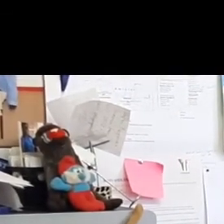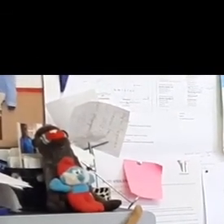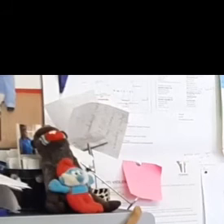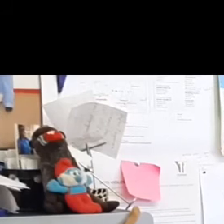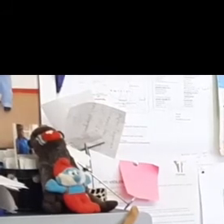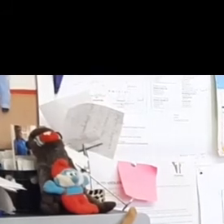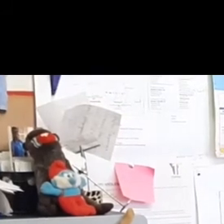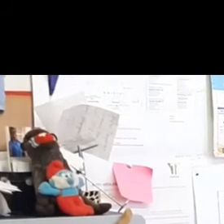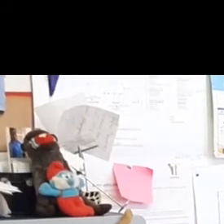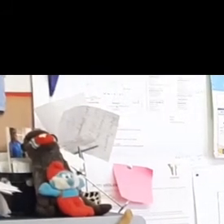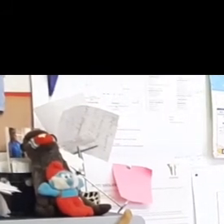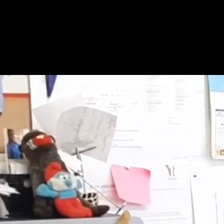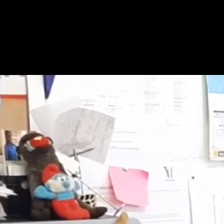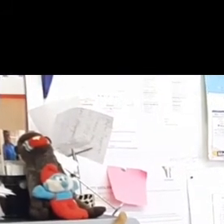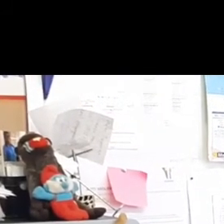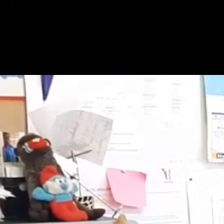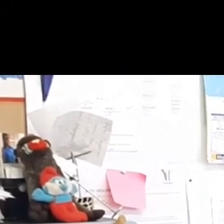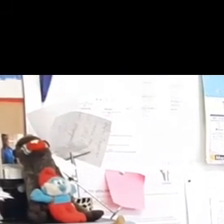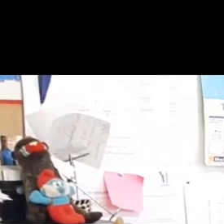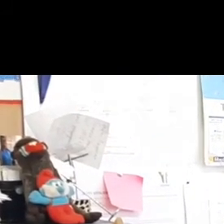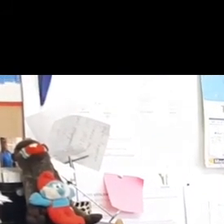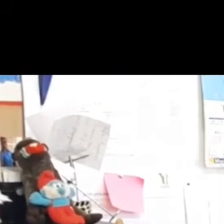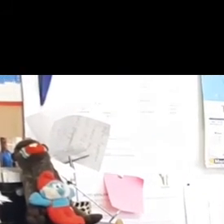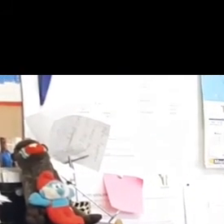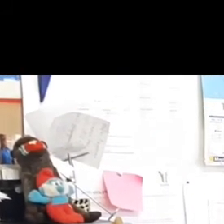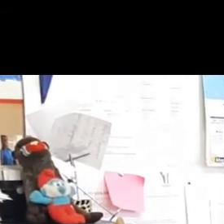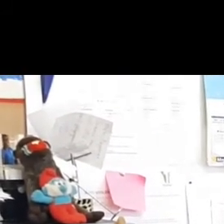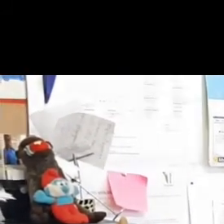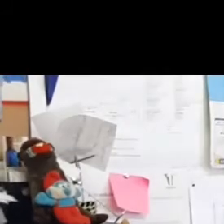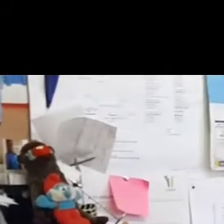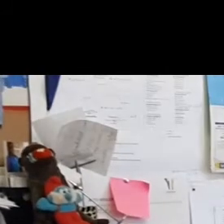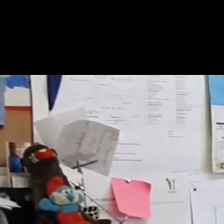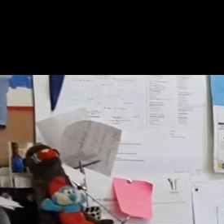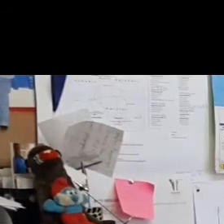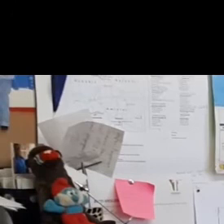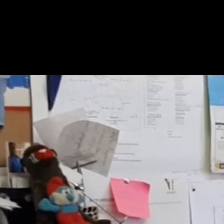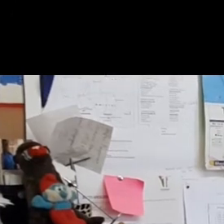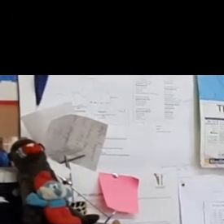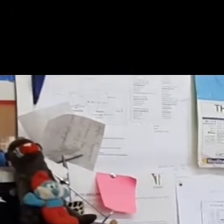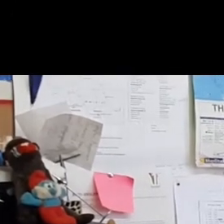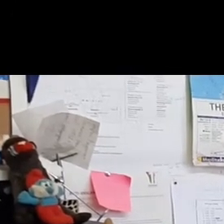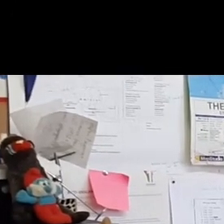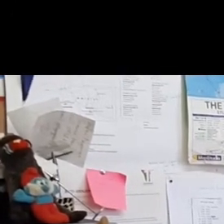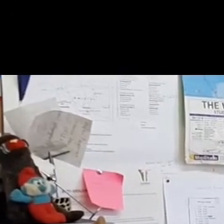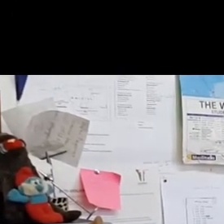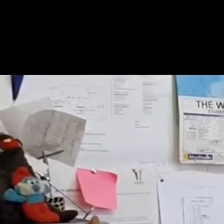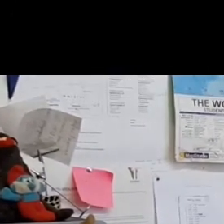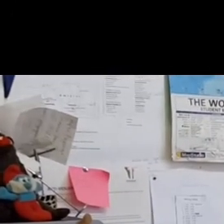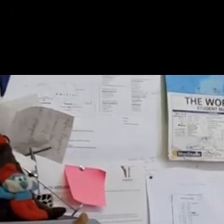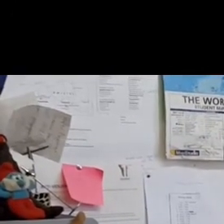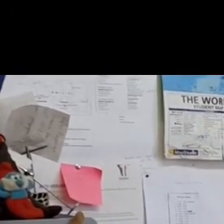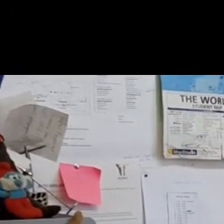maybe prepare booklets in grade 2 and 3 in the mother tongue. Grade 4 and 5, for